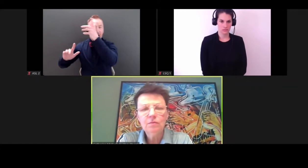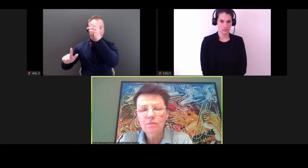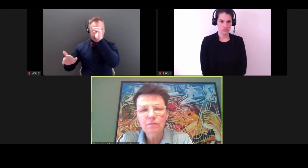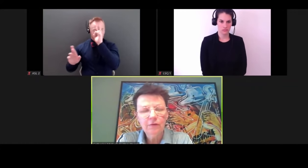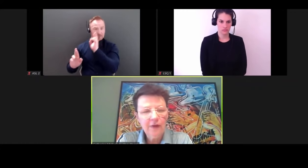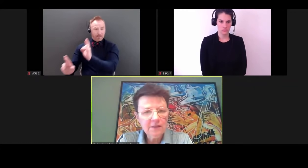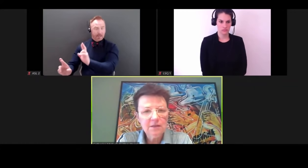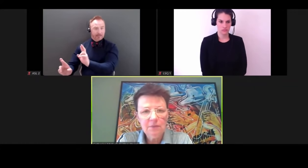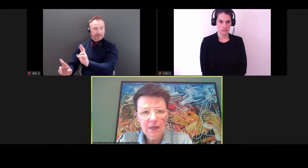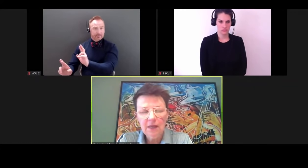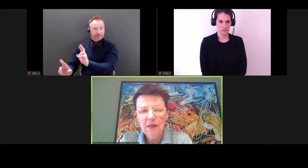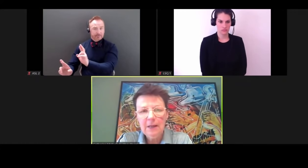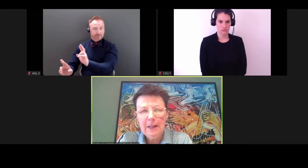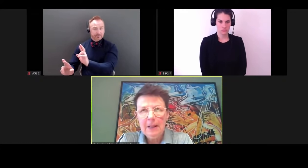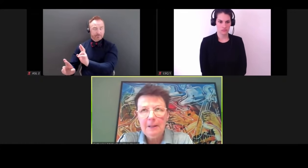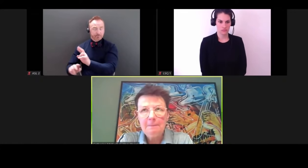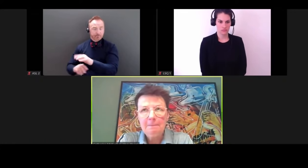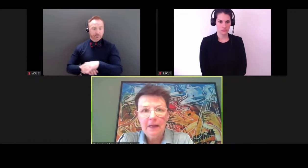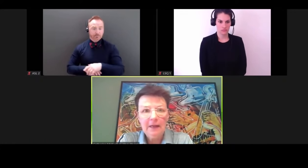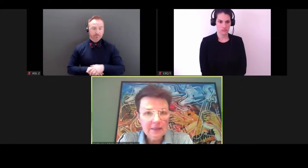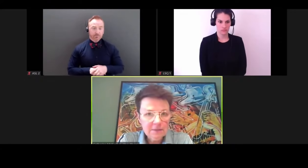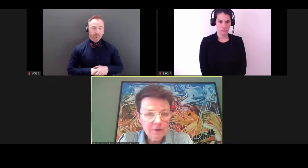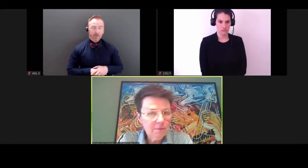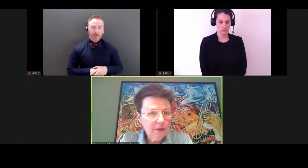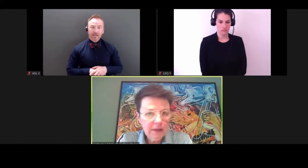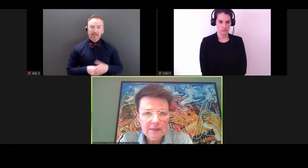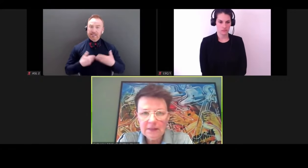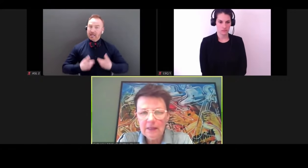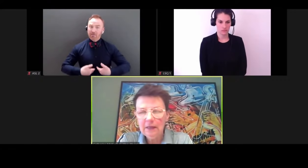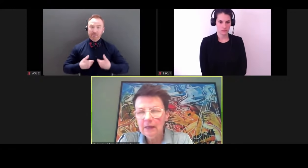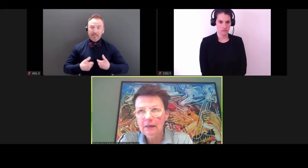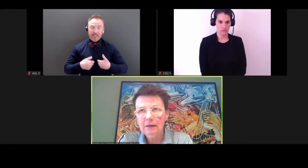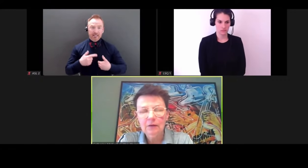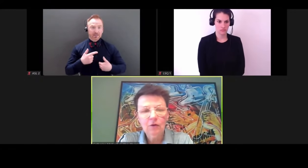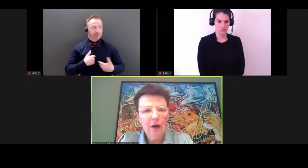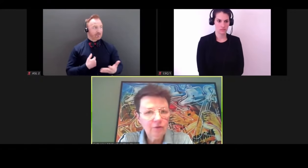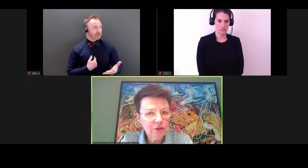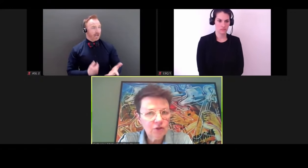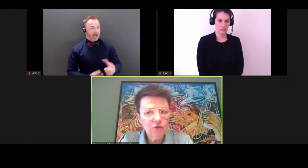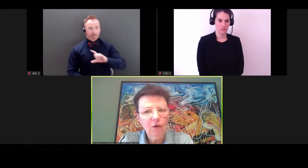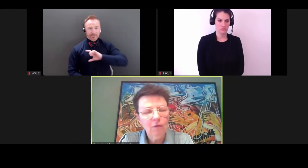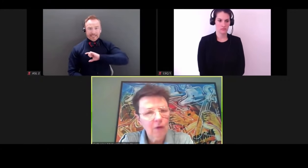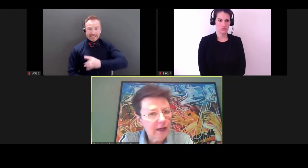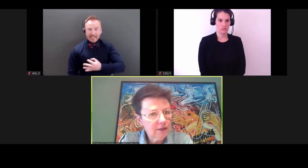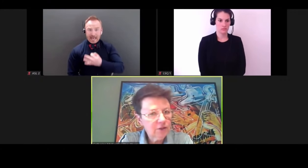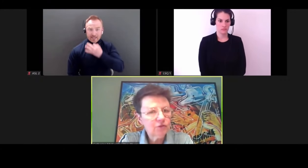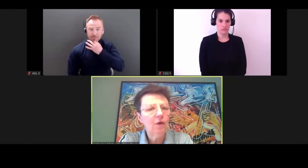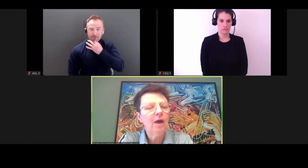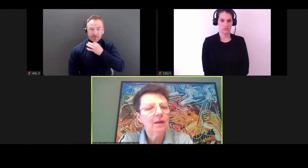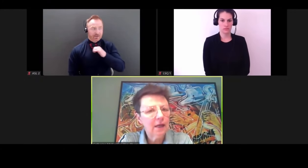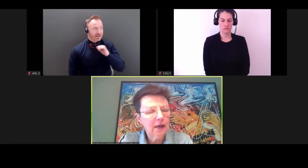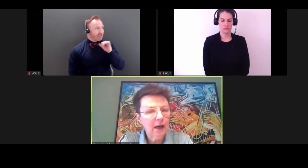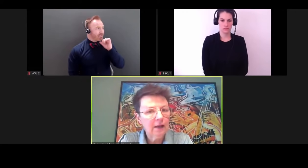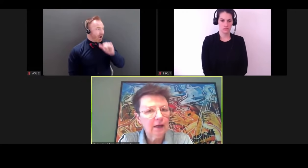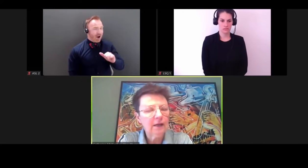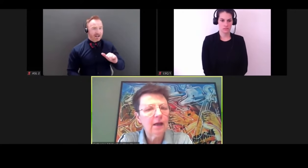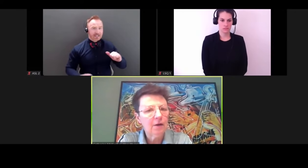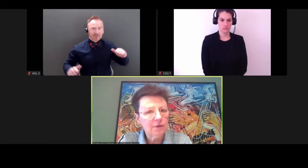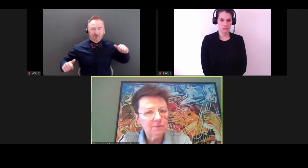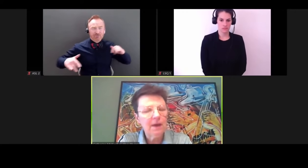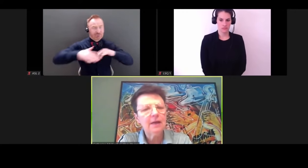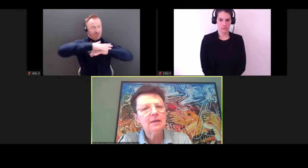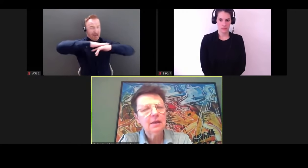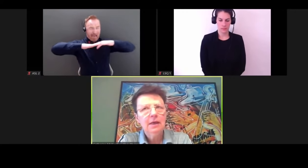I don't profess to be an expert in policing, crowd control, riot control,